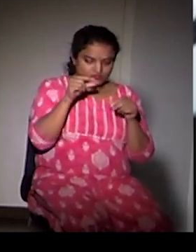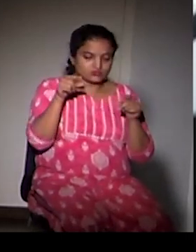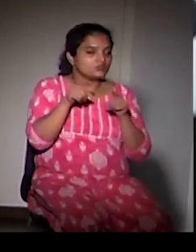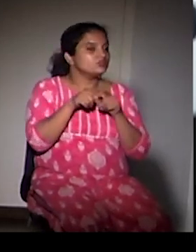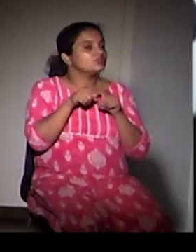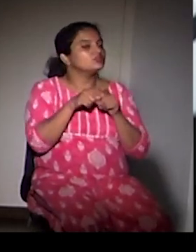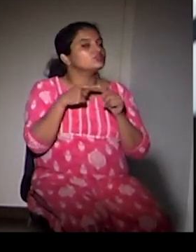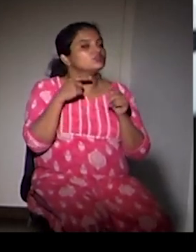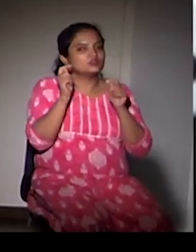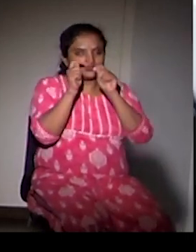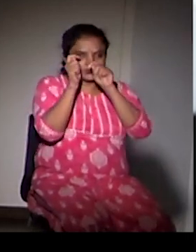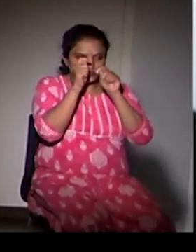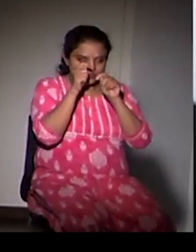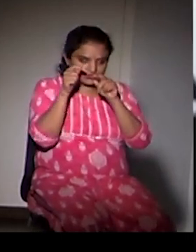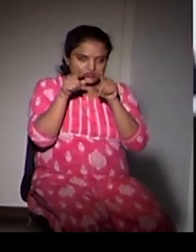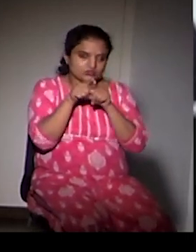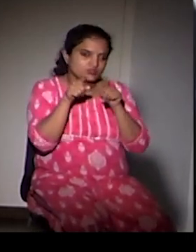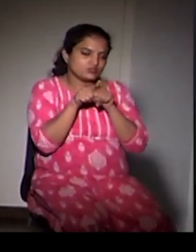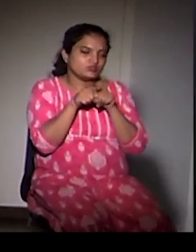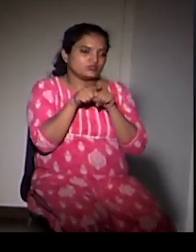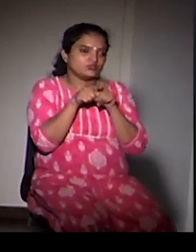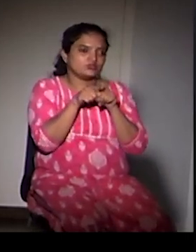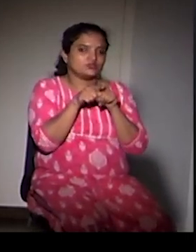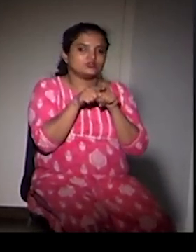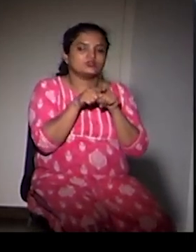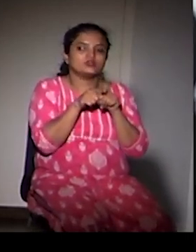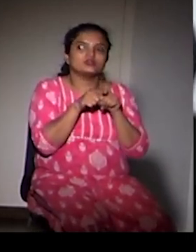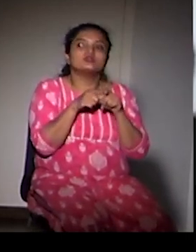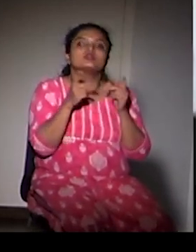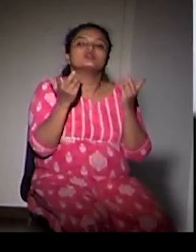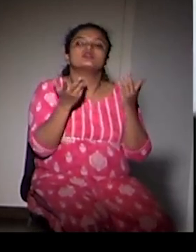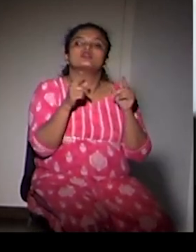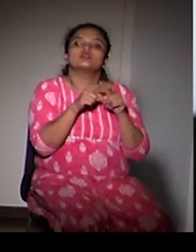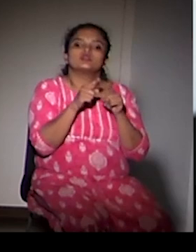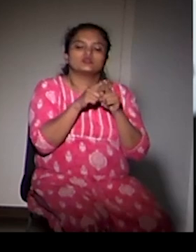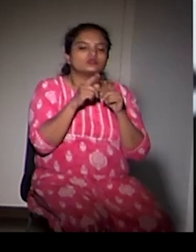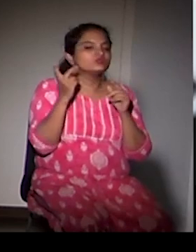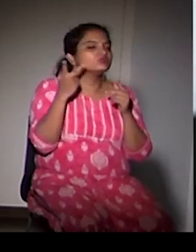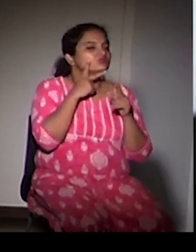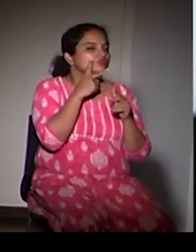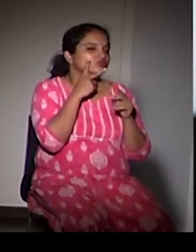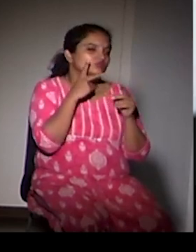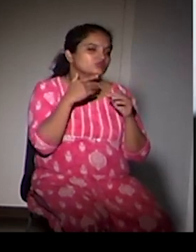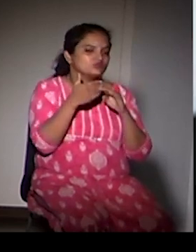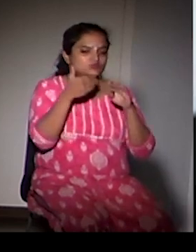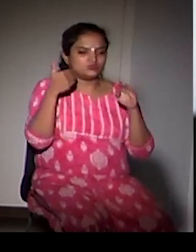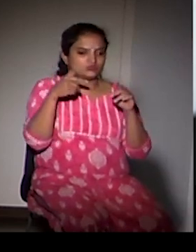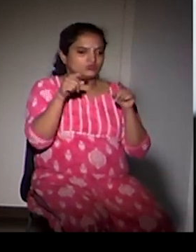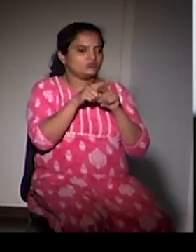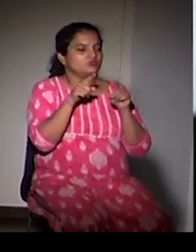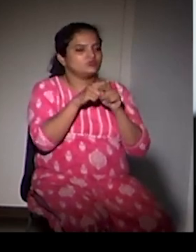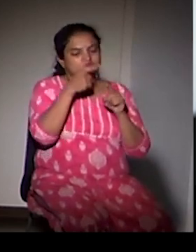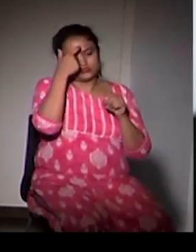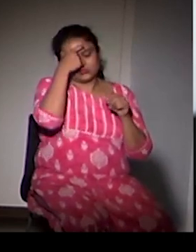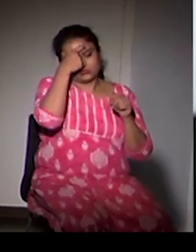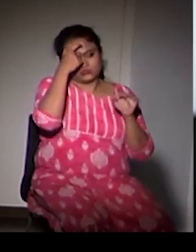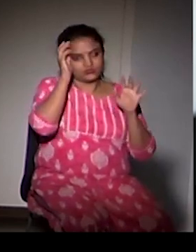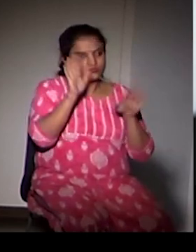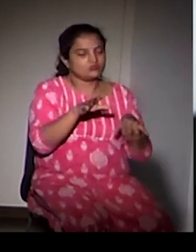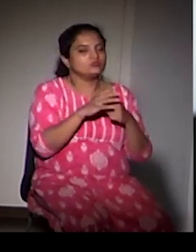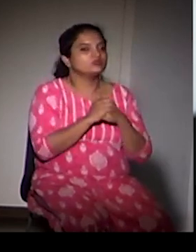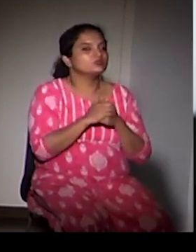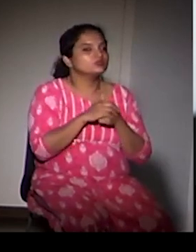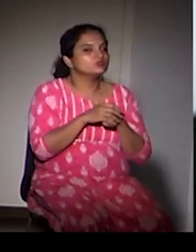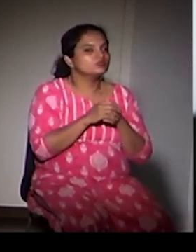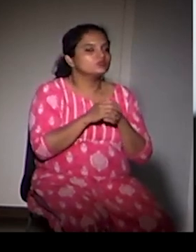to shape and inserted in the painted tiles, because obviously the firing of the yellow must have been a bit of a problem.